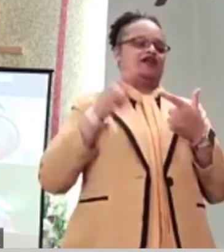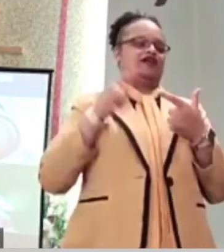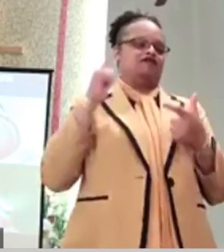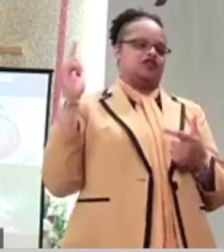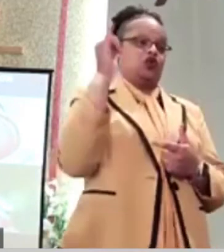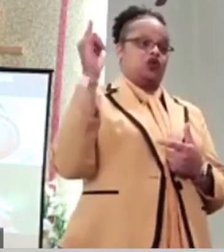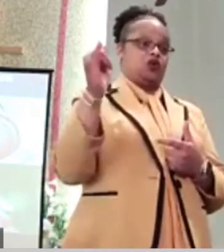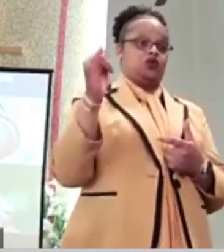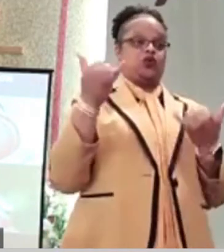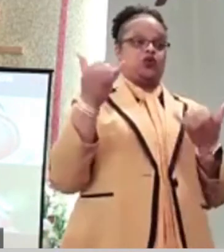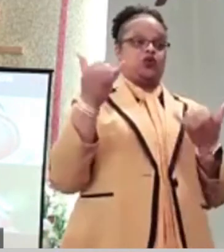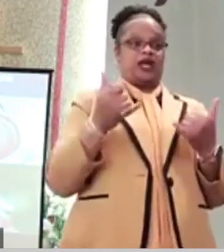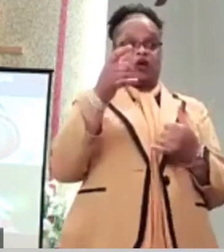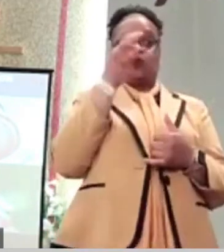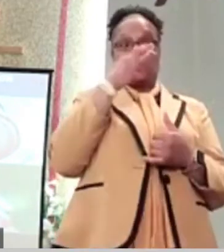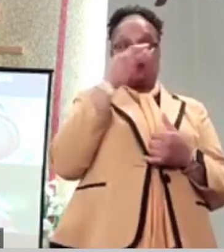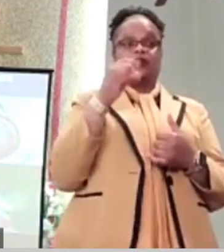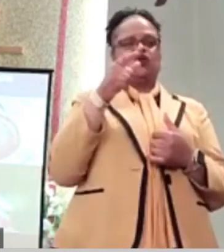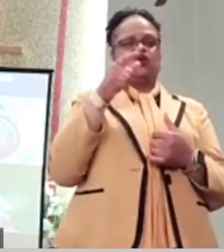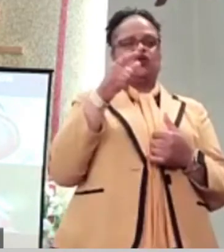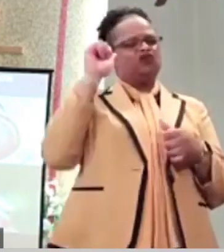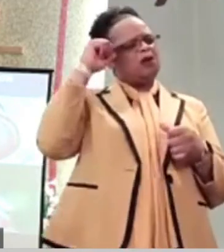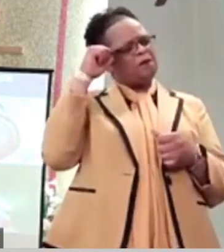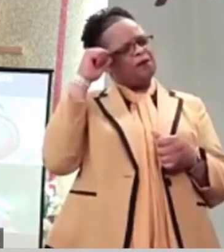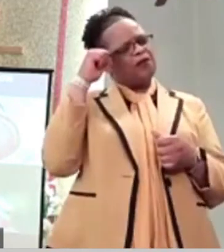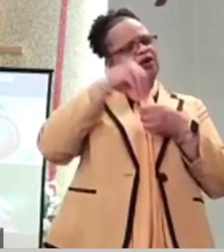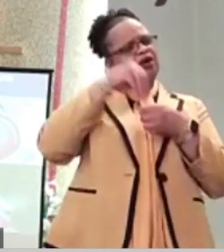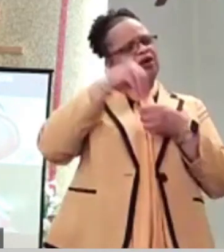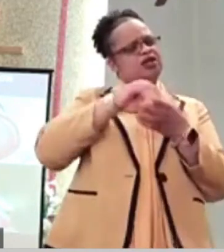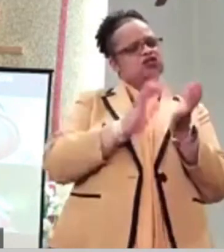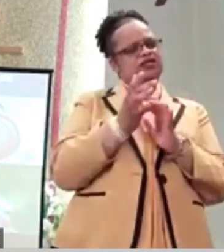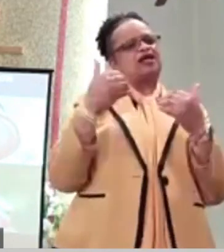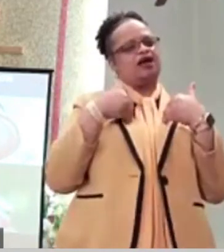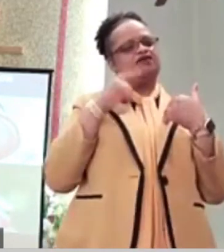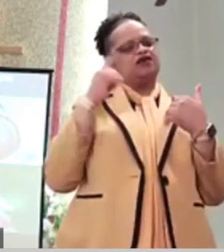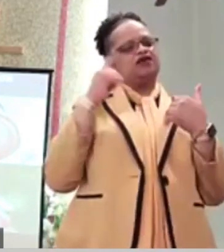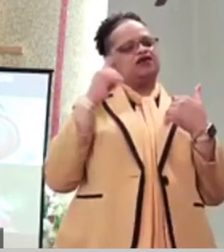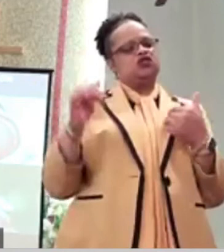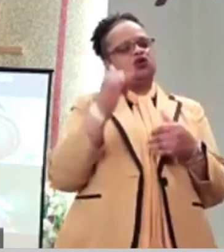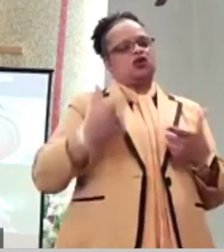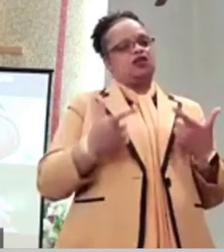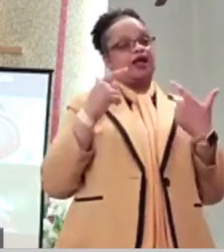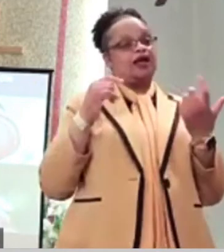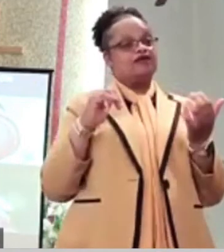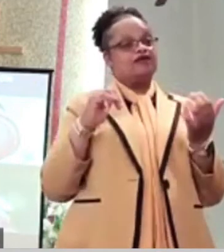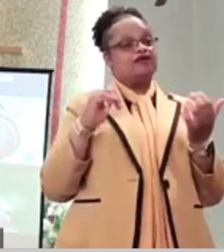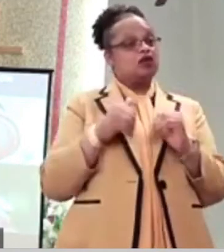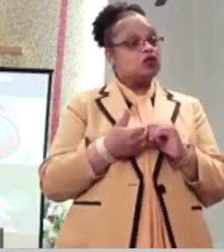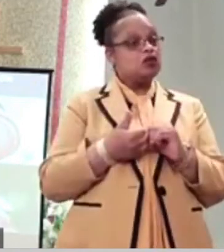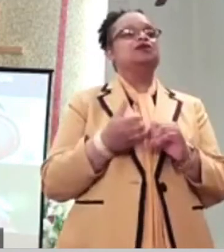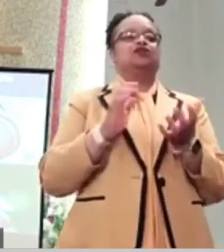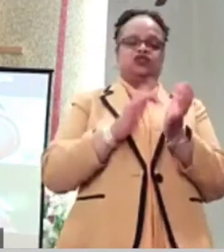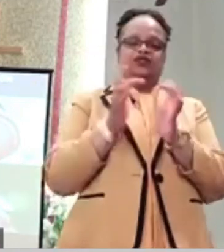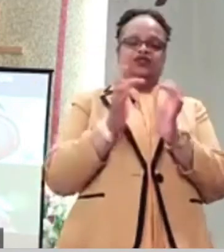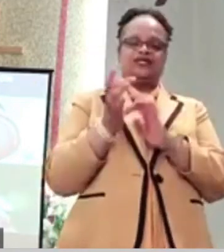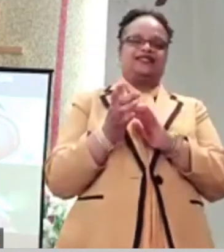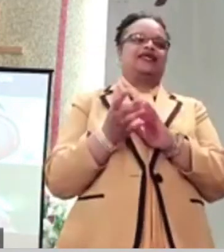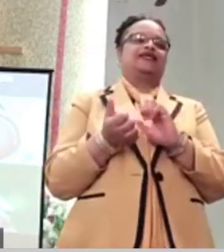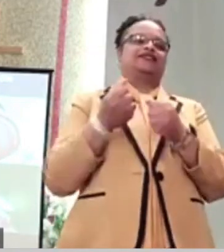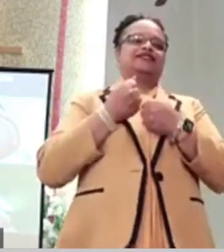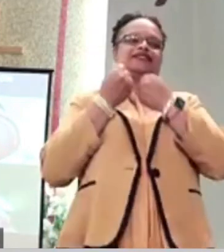let us be reminded what we have in Christ. We have eternal life only and solely by Christ